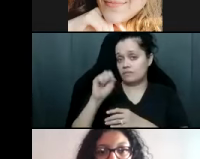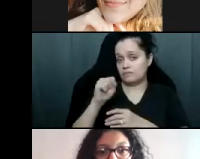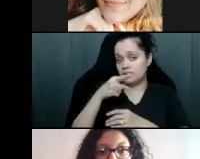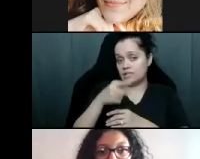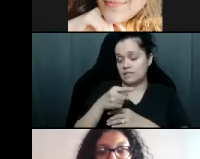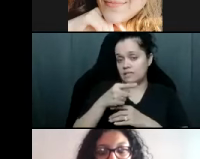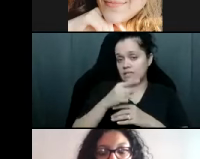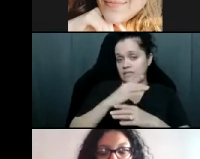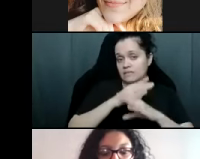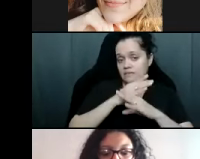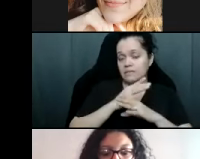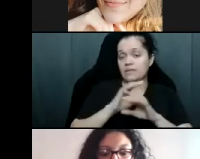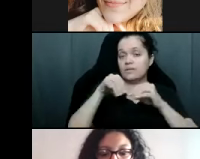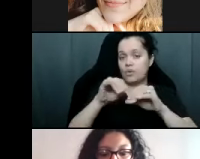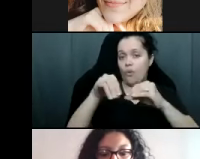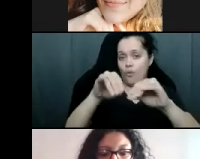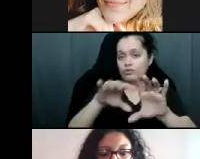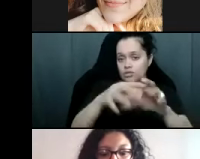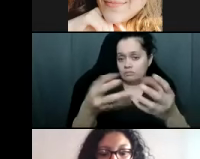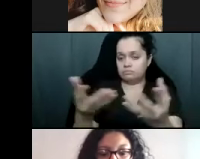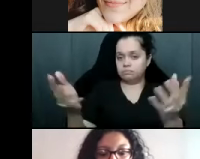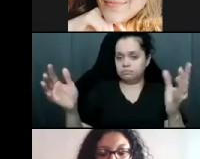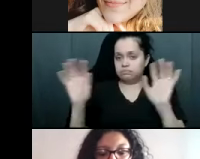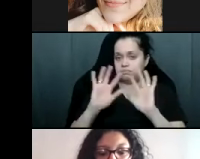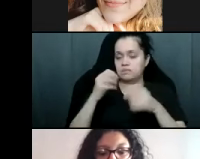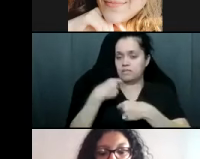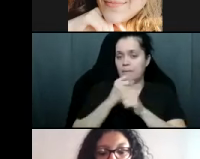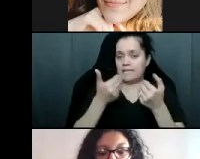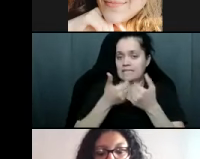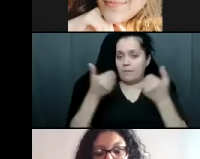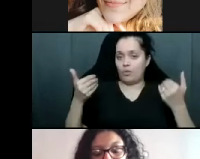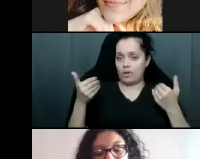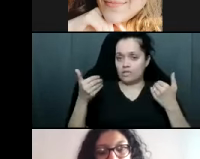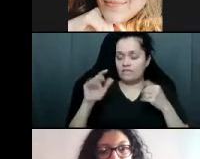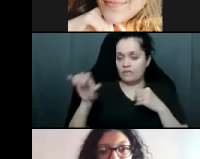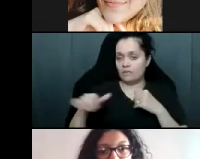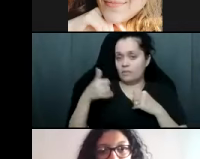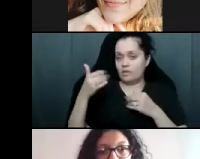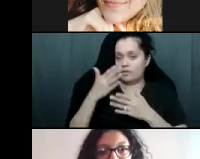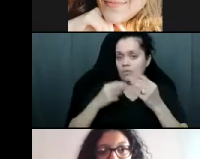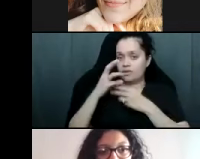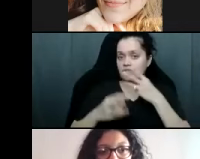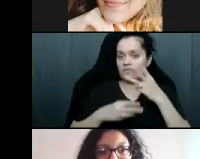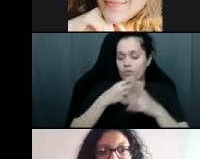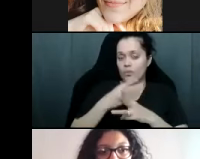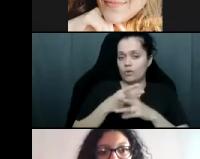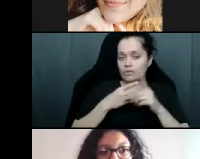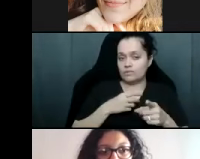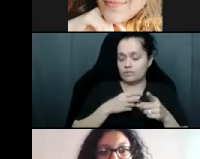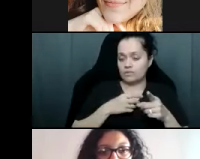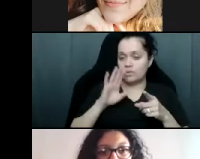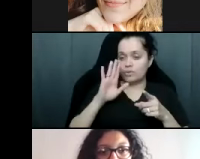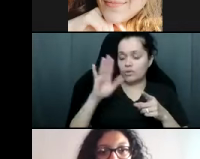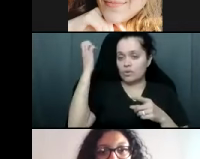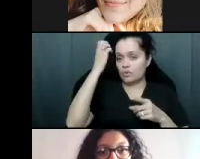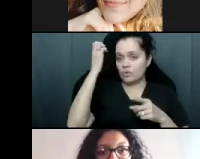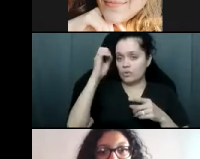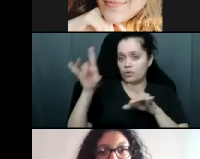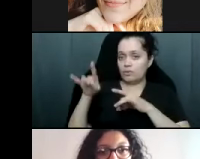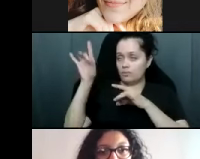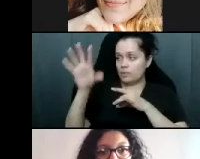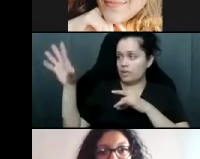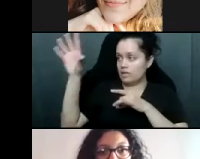barrier, this ocean barrier that created separation from other parts of the world. Europe and Asia are